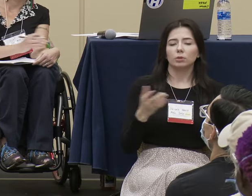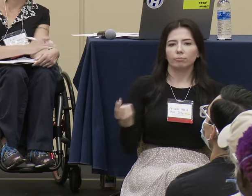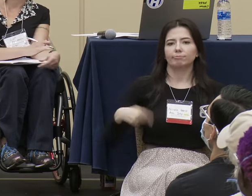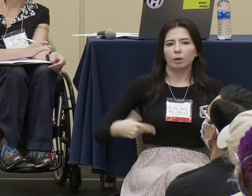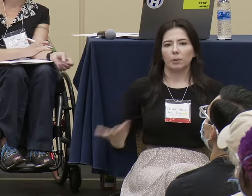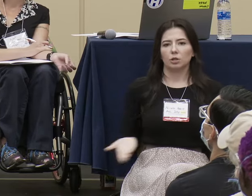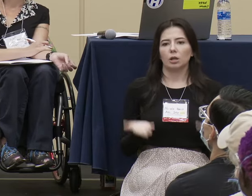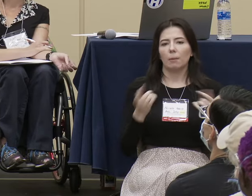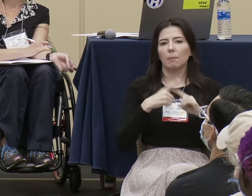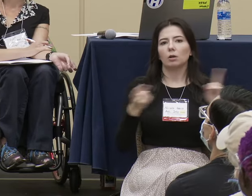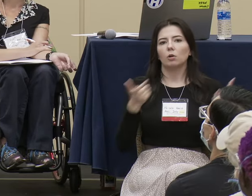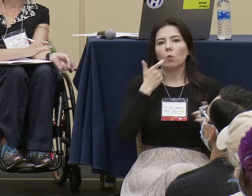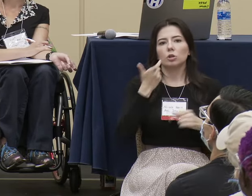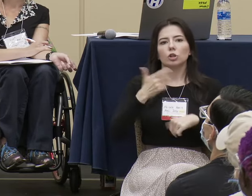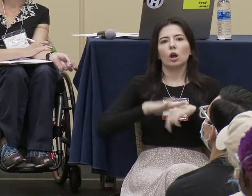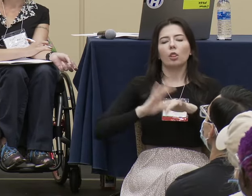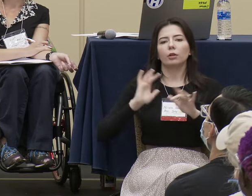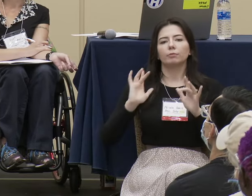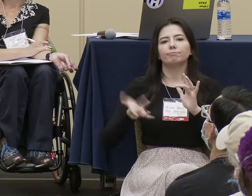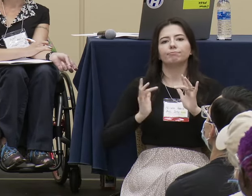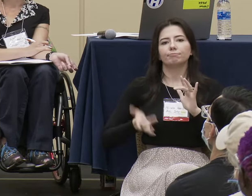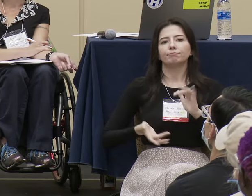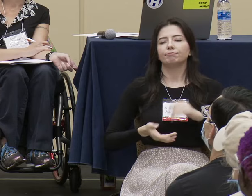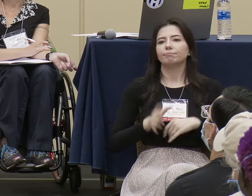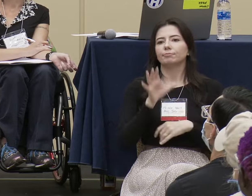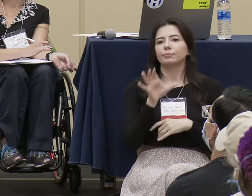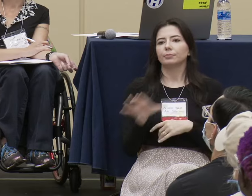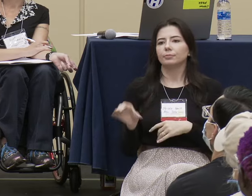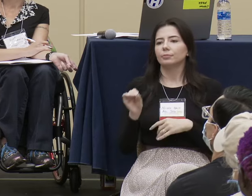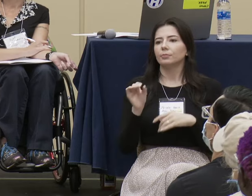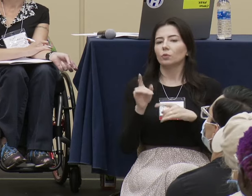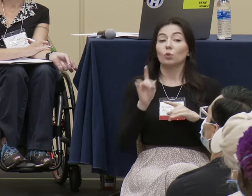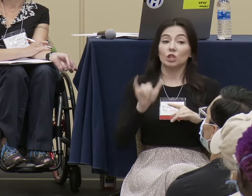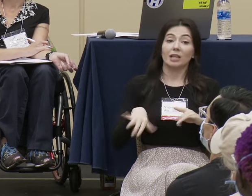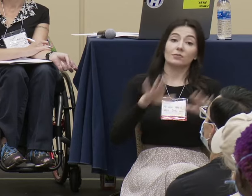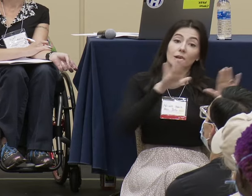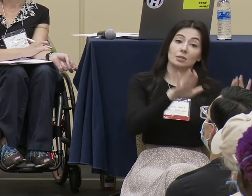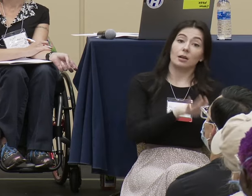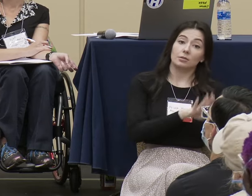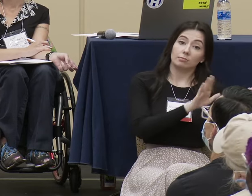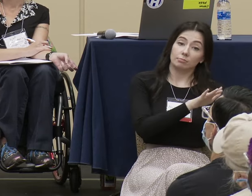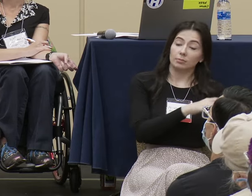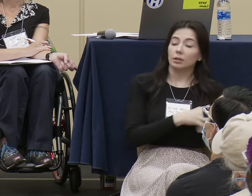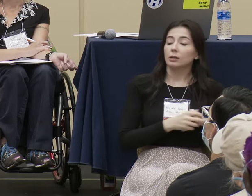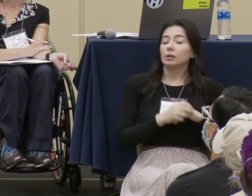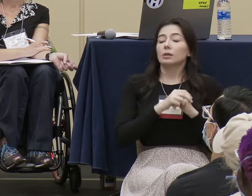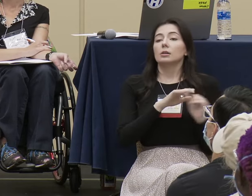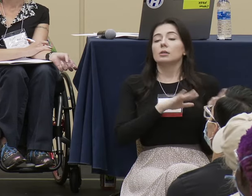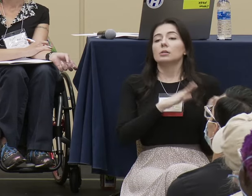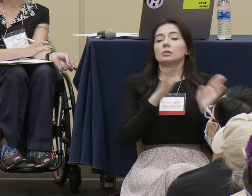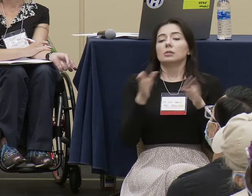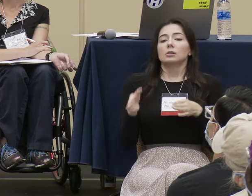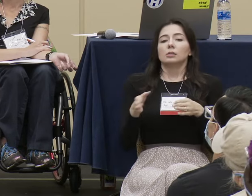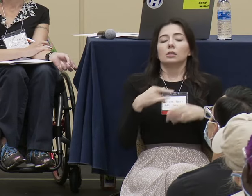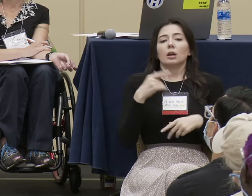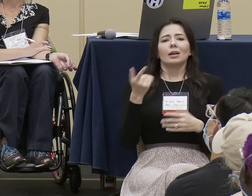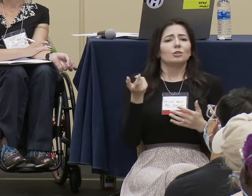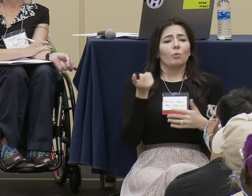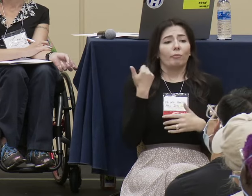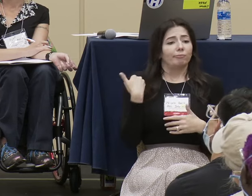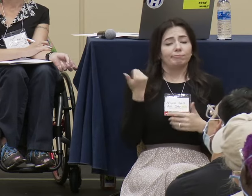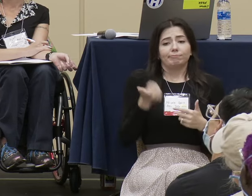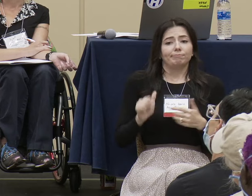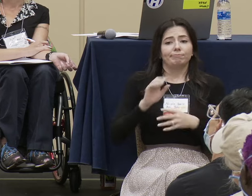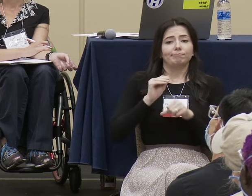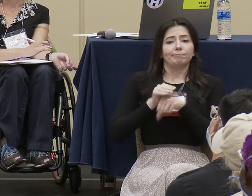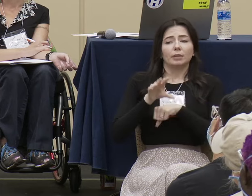watching on the live stream. They said this is fantastic, by the way. The first one is, I was wondering if you have any advice for